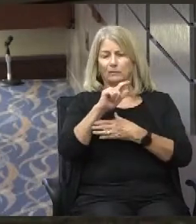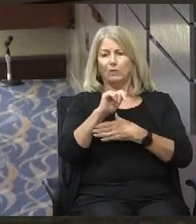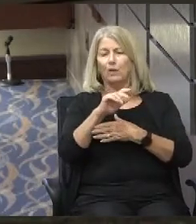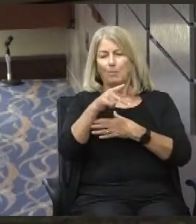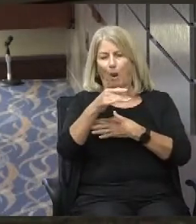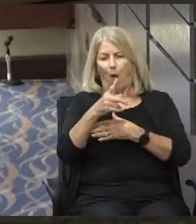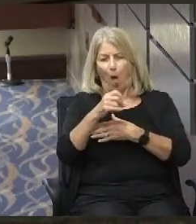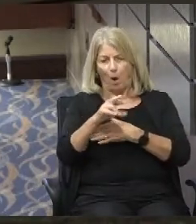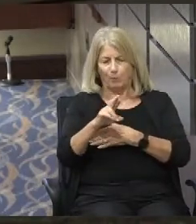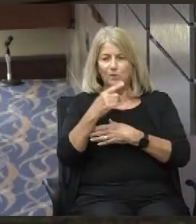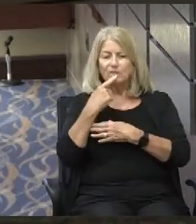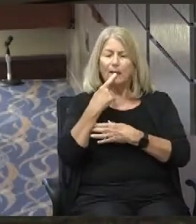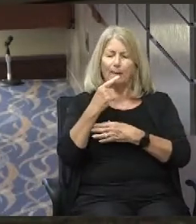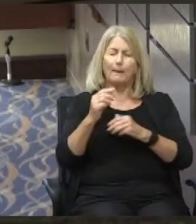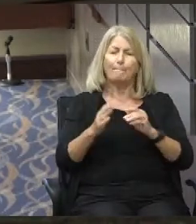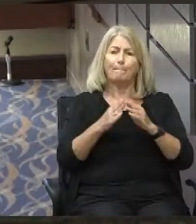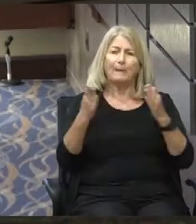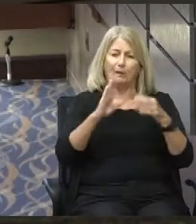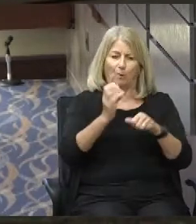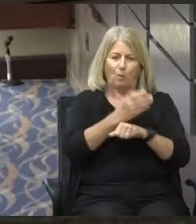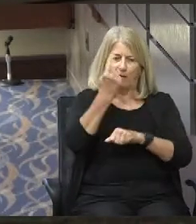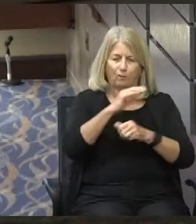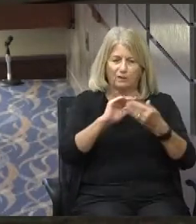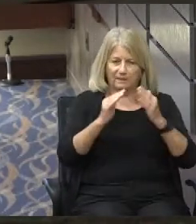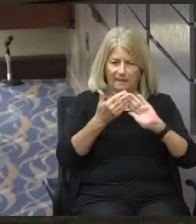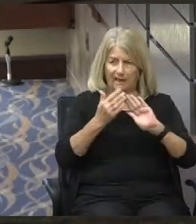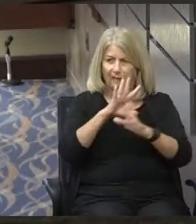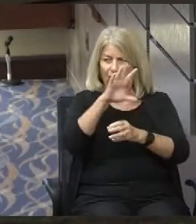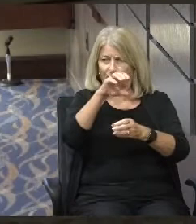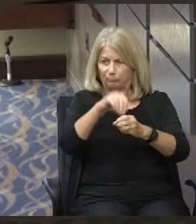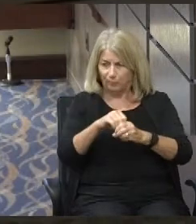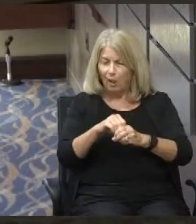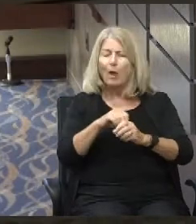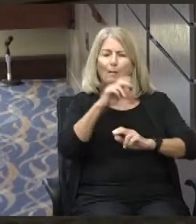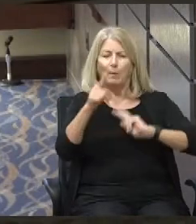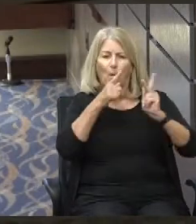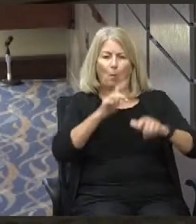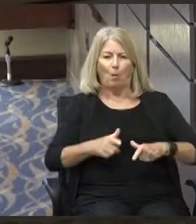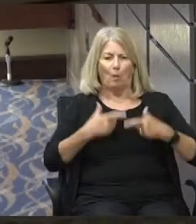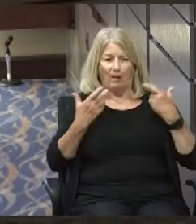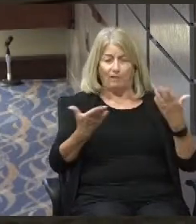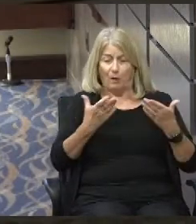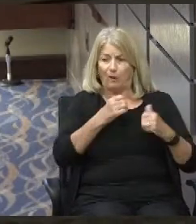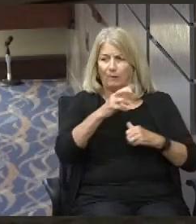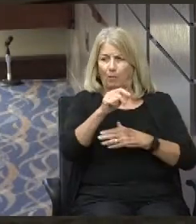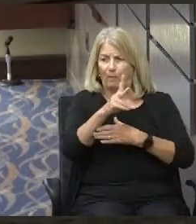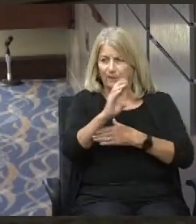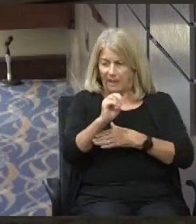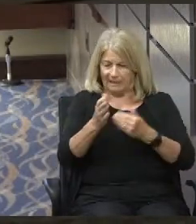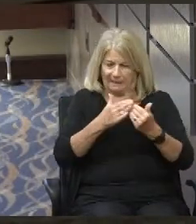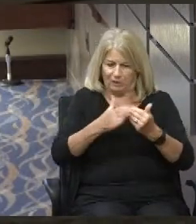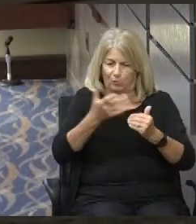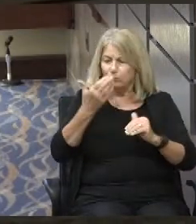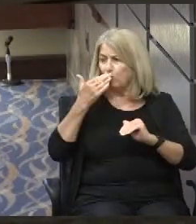win for the city and engaging our residents and our website users. So thank you so